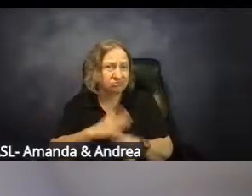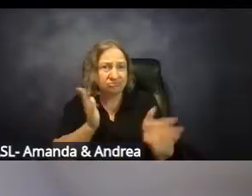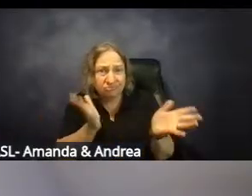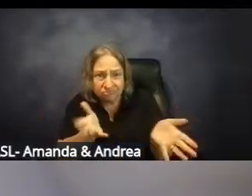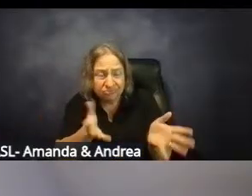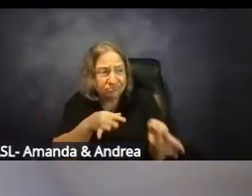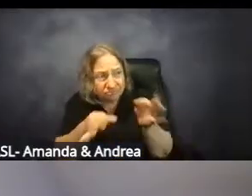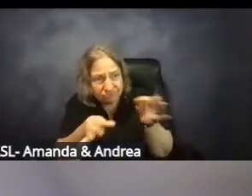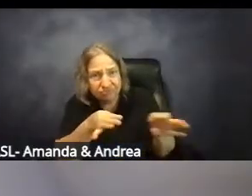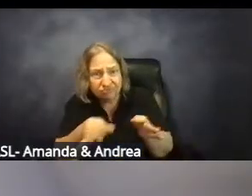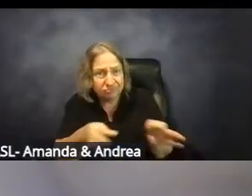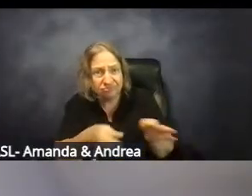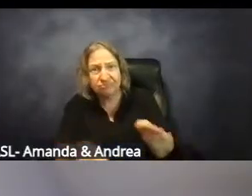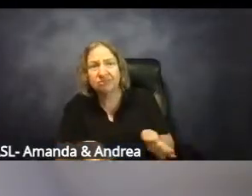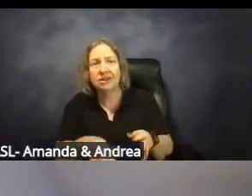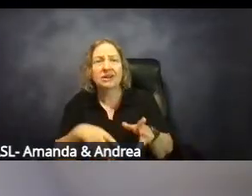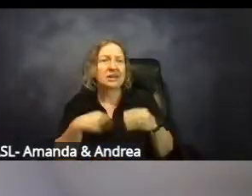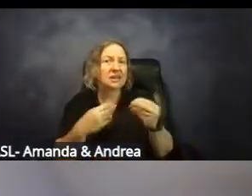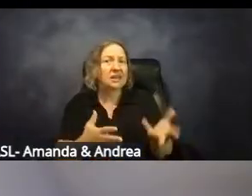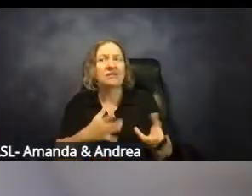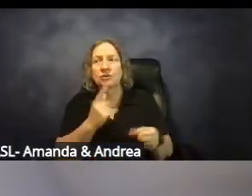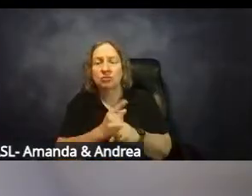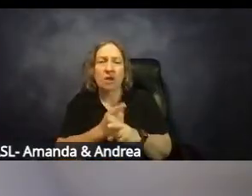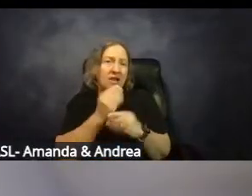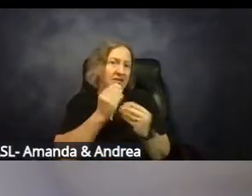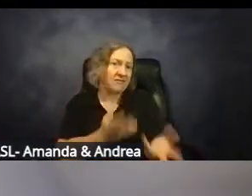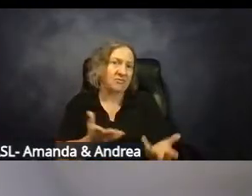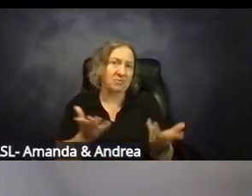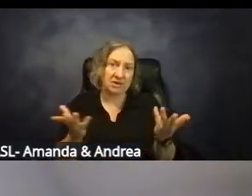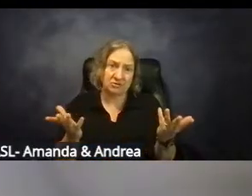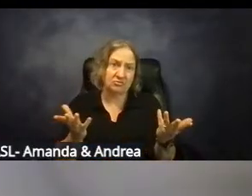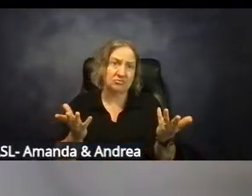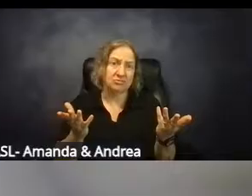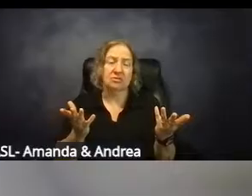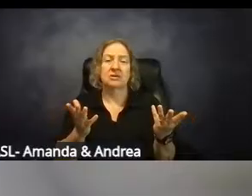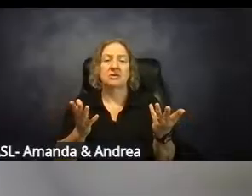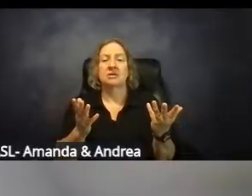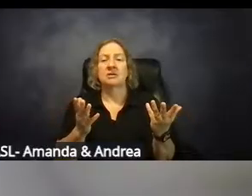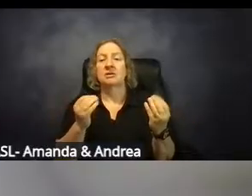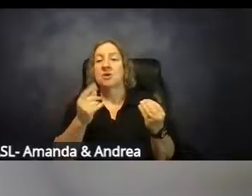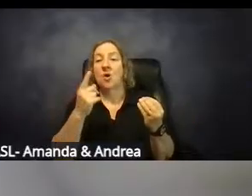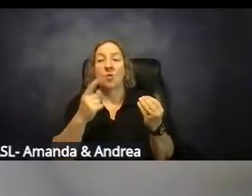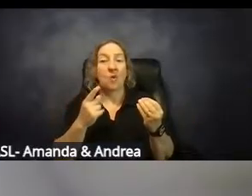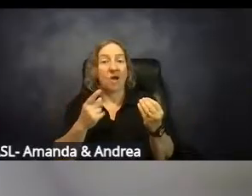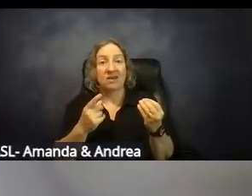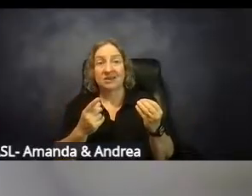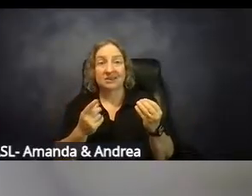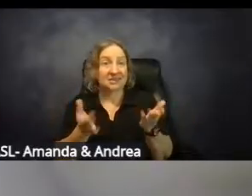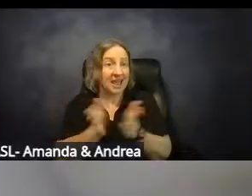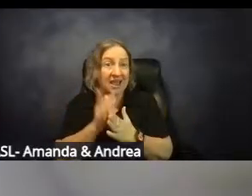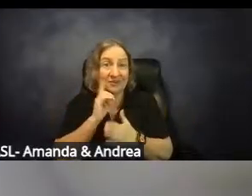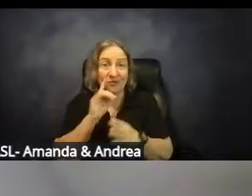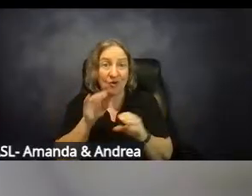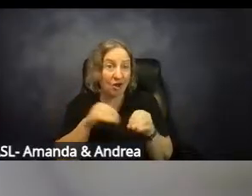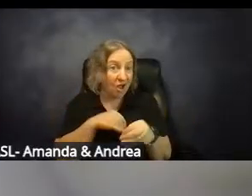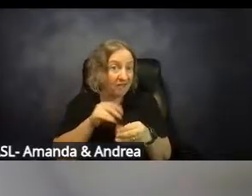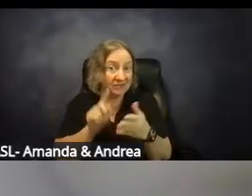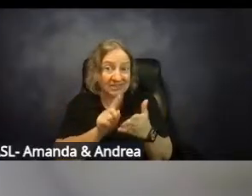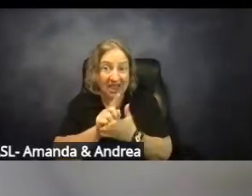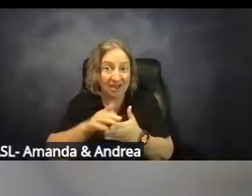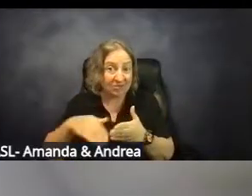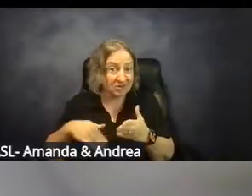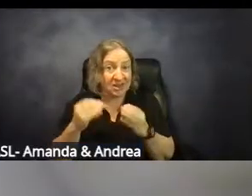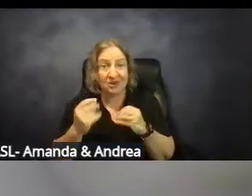to give folks the right information. So no one has signed up for office hours. No one came